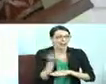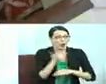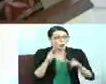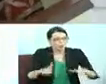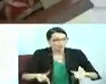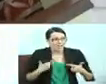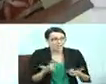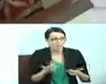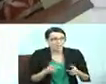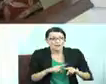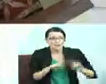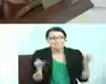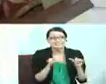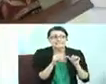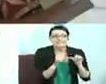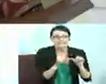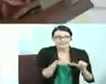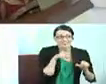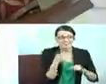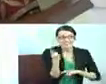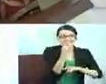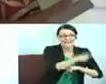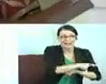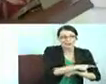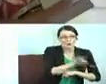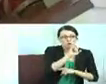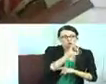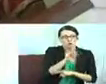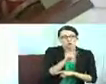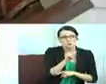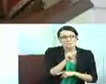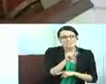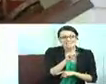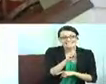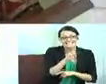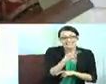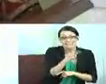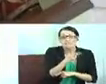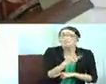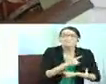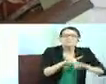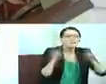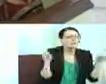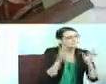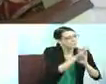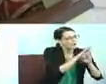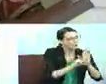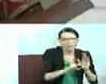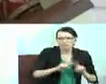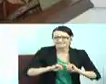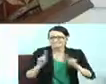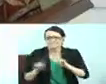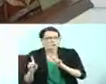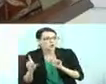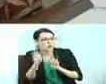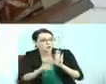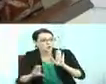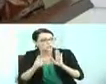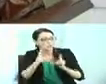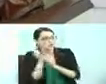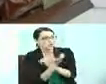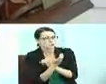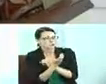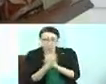a day that people of different backgrounds, different cultures, can unite